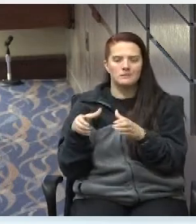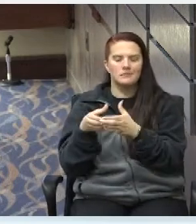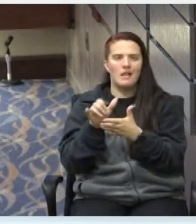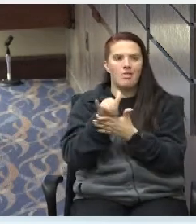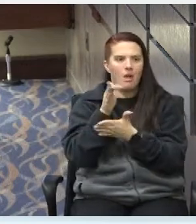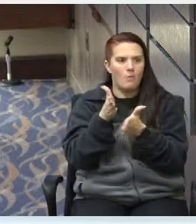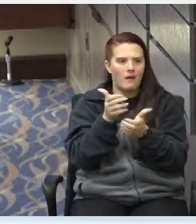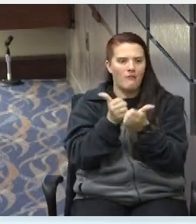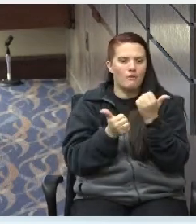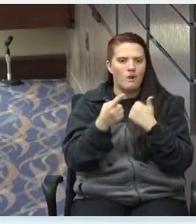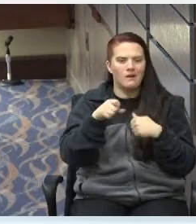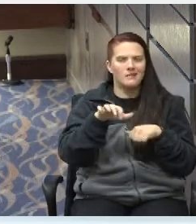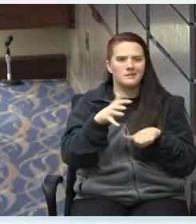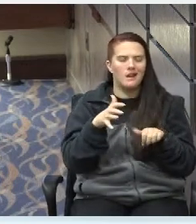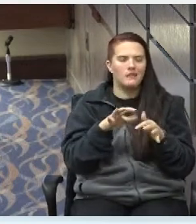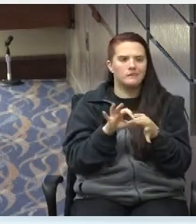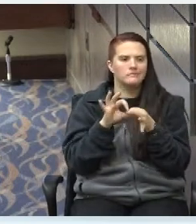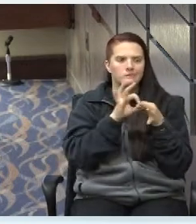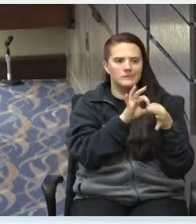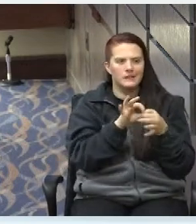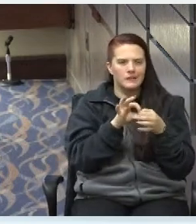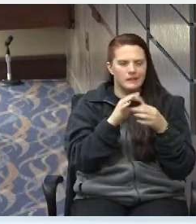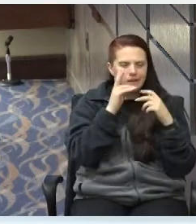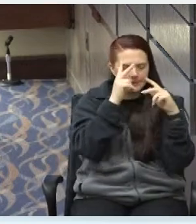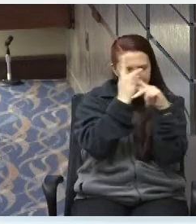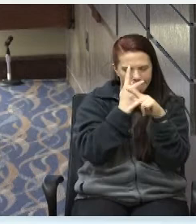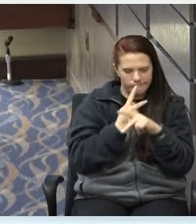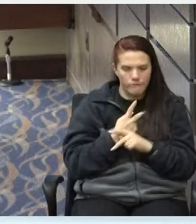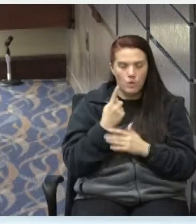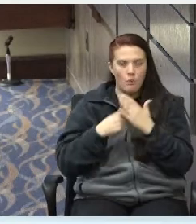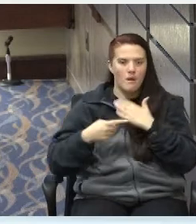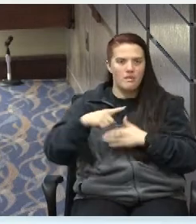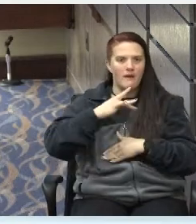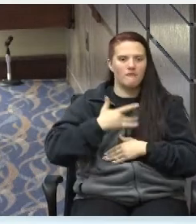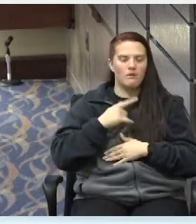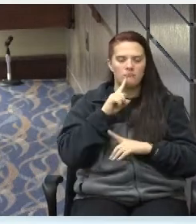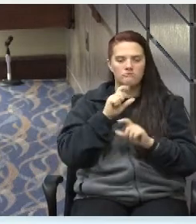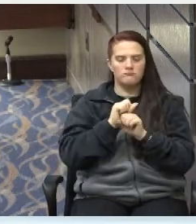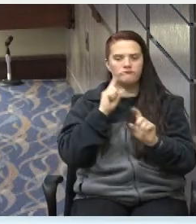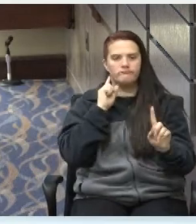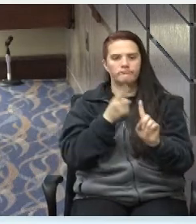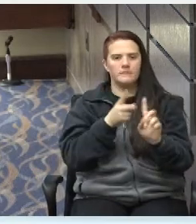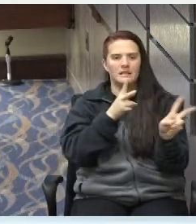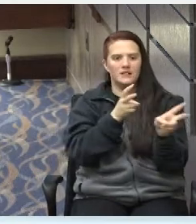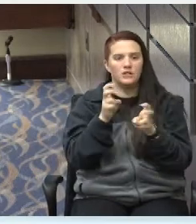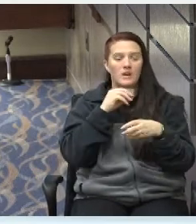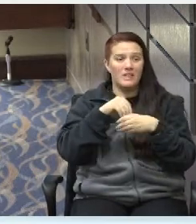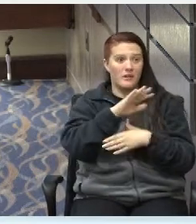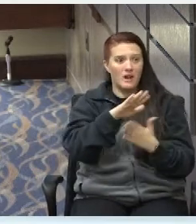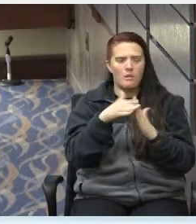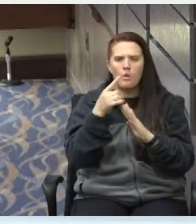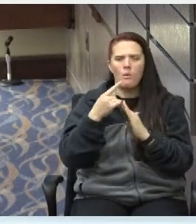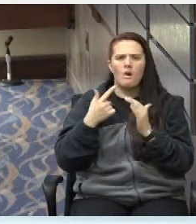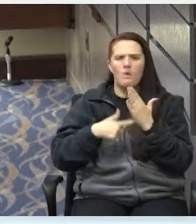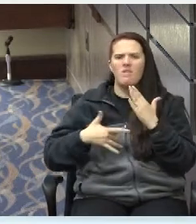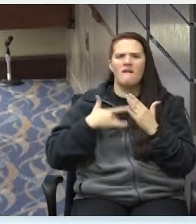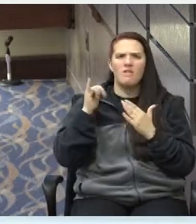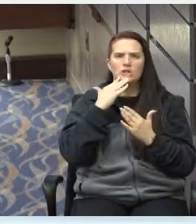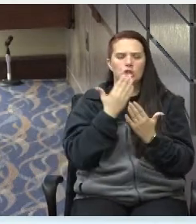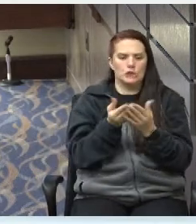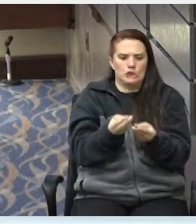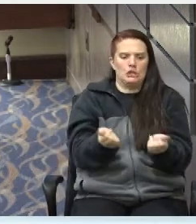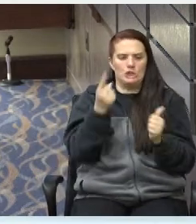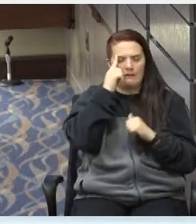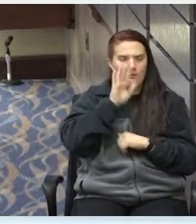everyone can sort of suss out what it is that they feel like the issues are in their neighborhoods and what do they feel like is a good solution for